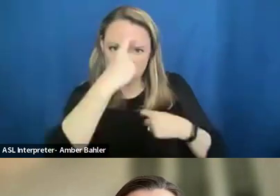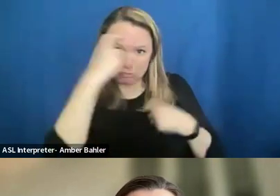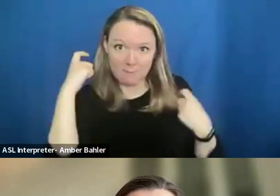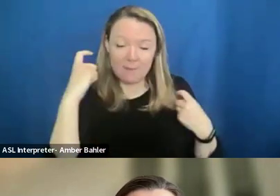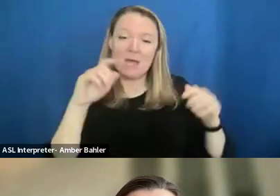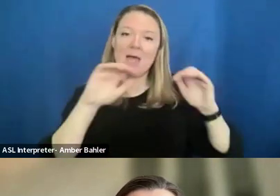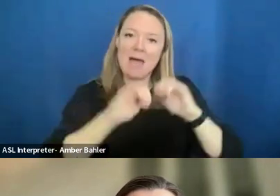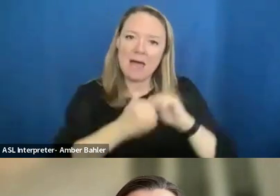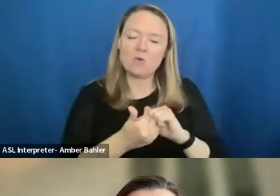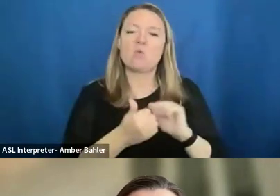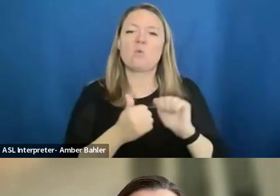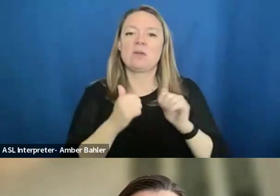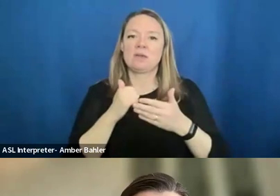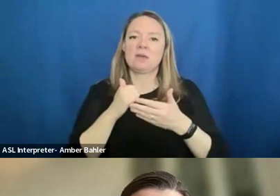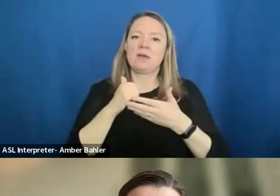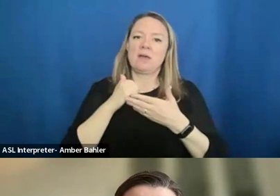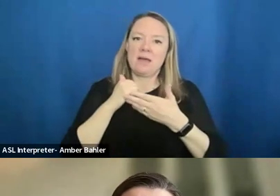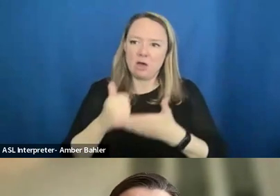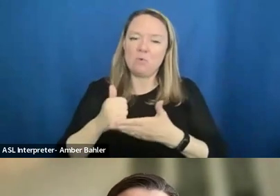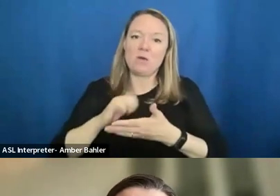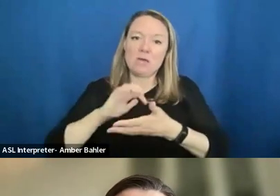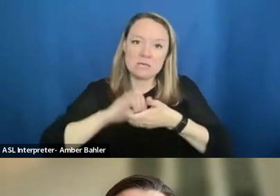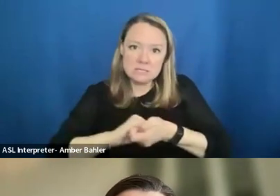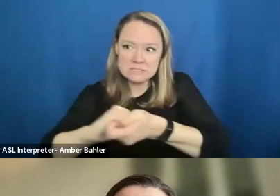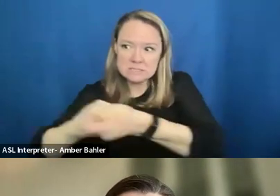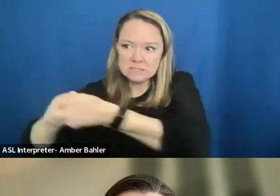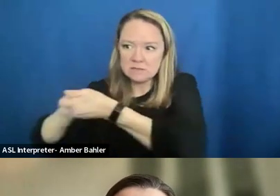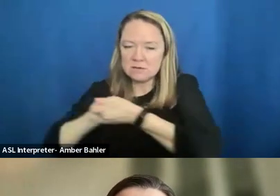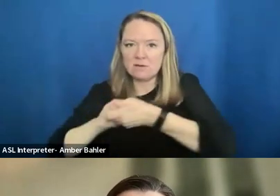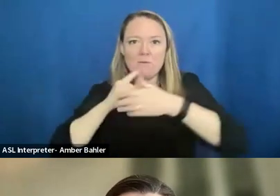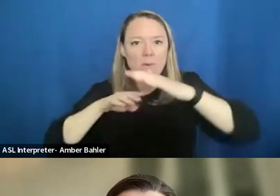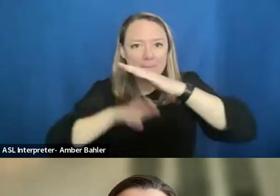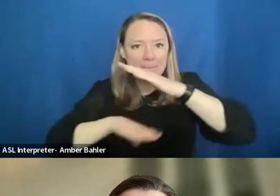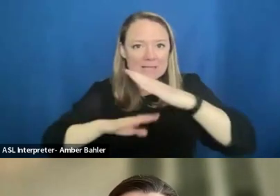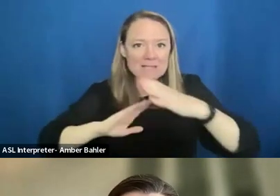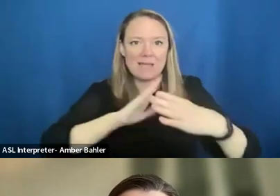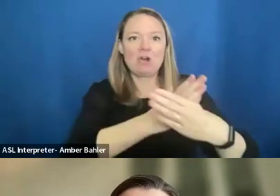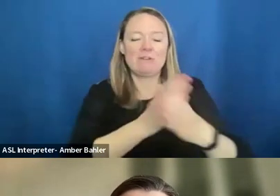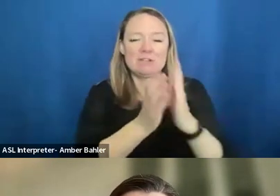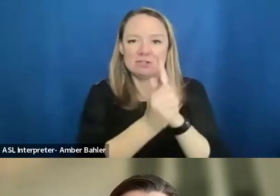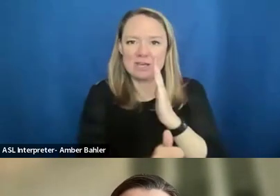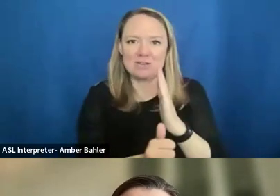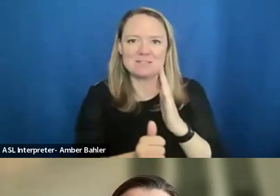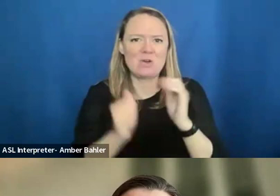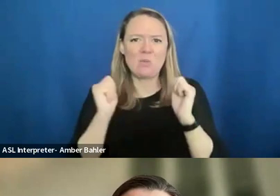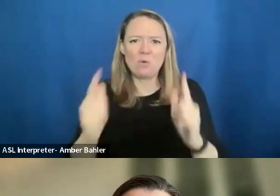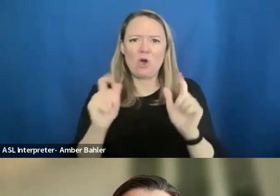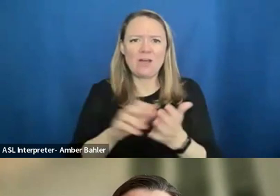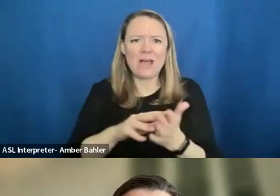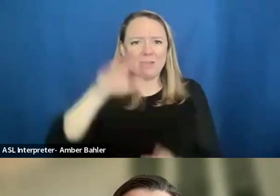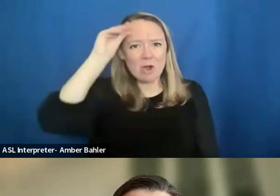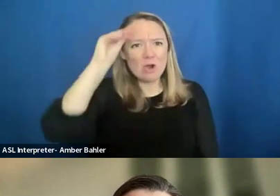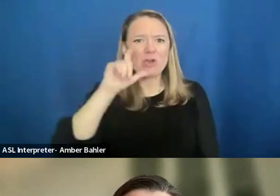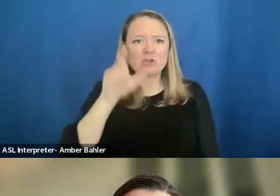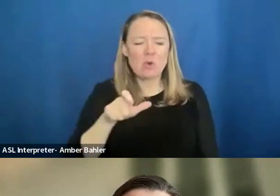basic intervention skills, which, you know, everybody can learn. You don't have to go to medical school, learn basic intervention skills. Dr. Owen's shaking her head.